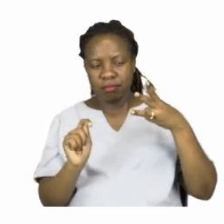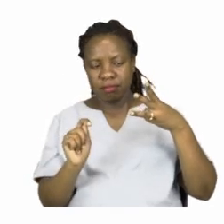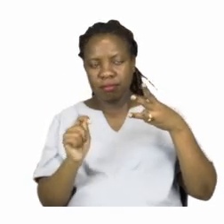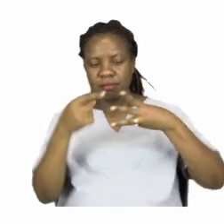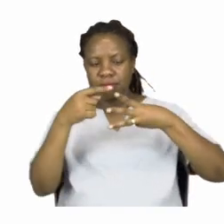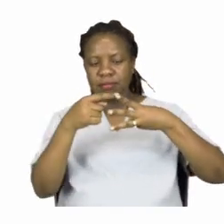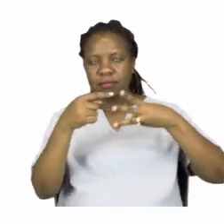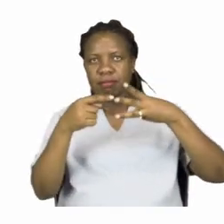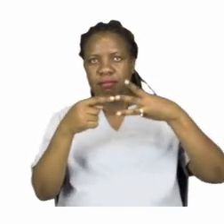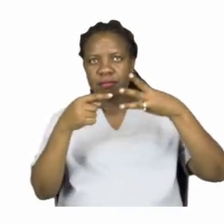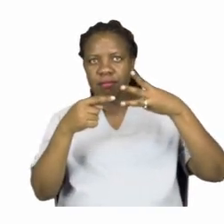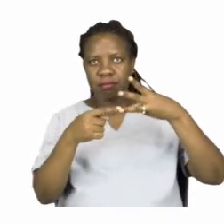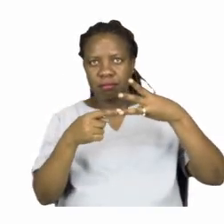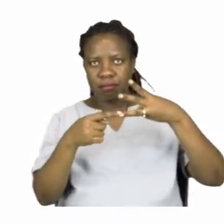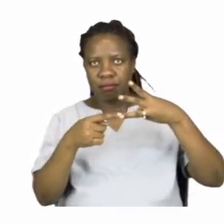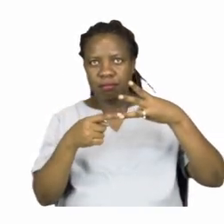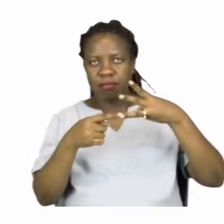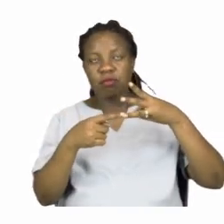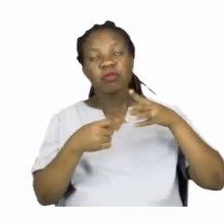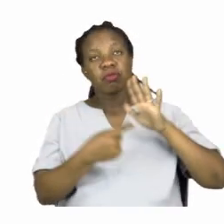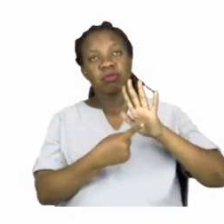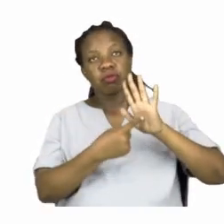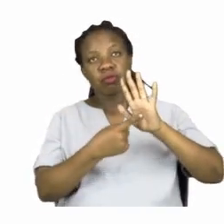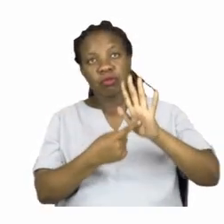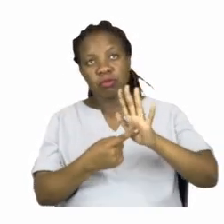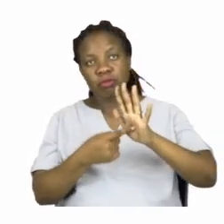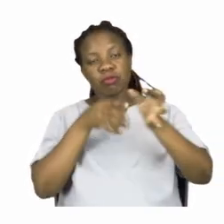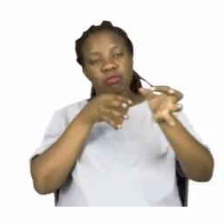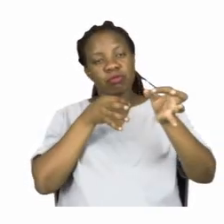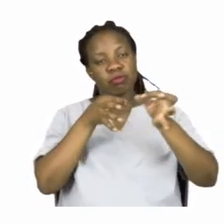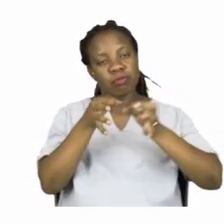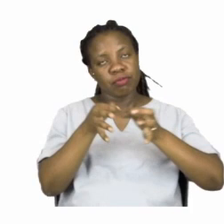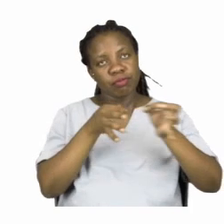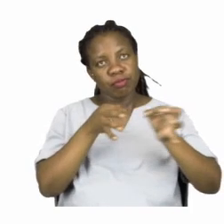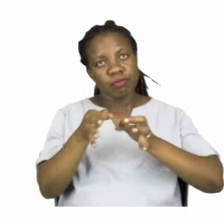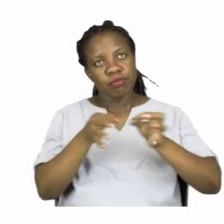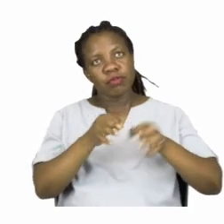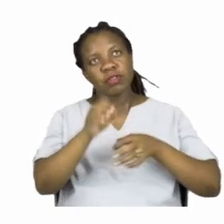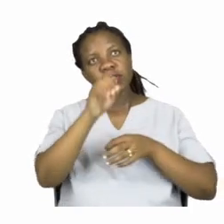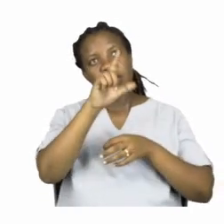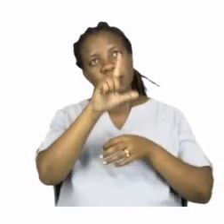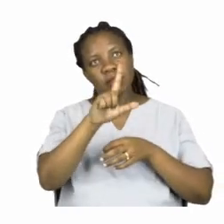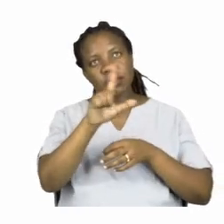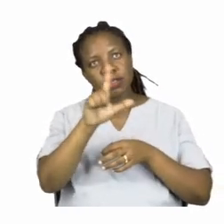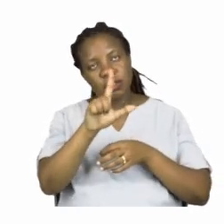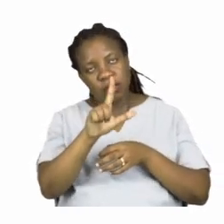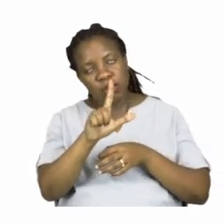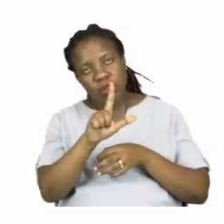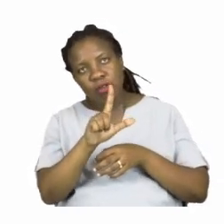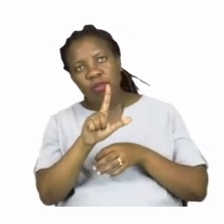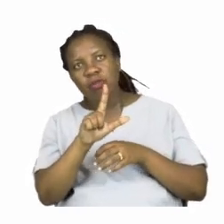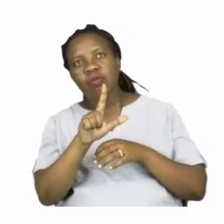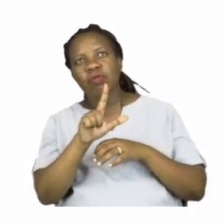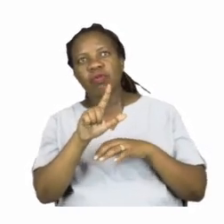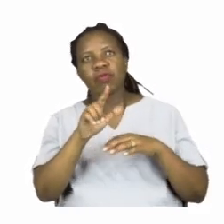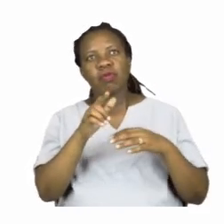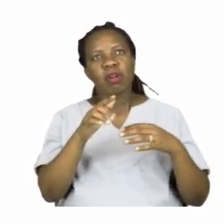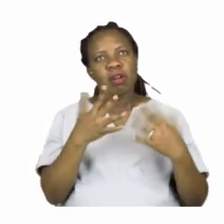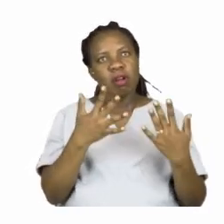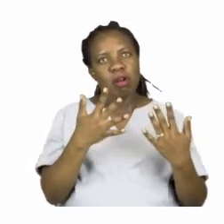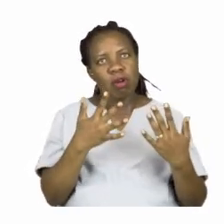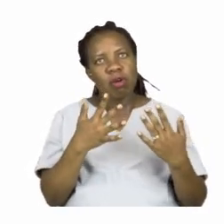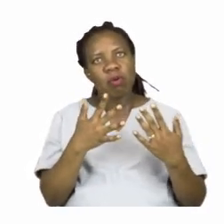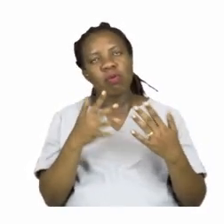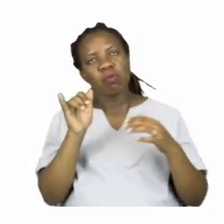the difference for length, width, and height. They have even described them for you, so you